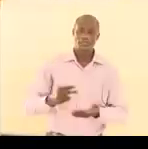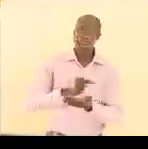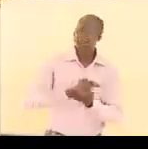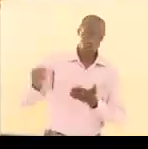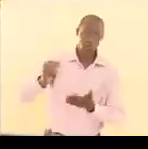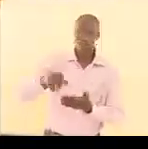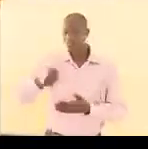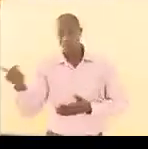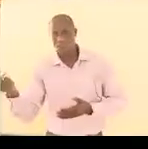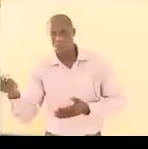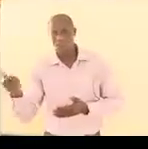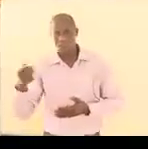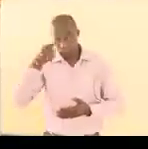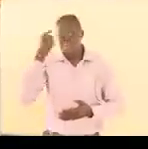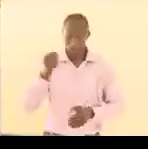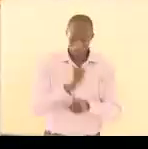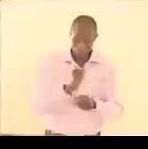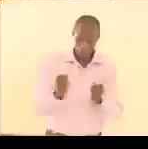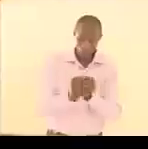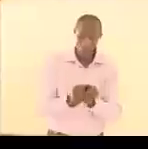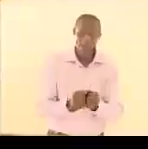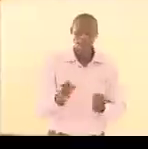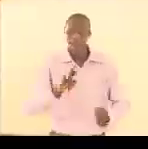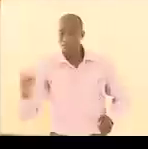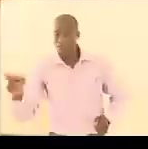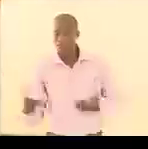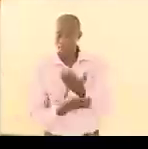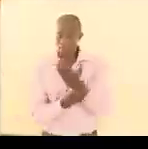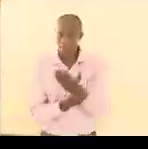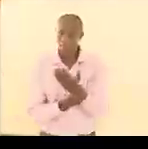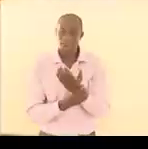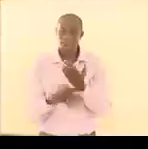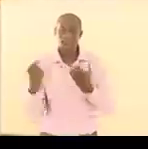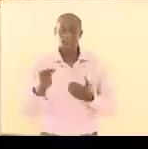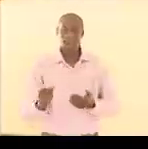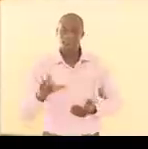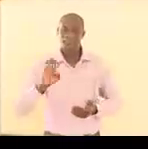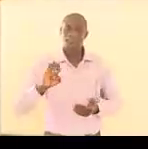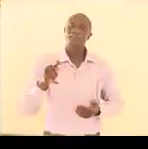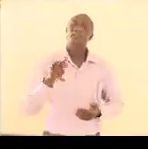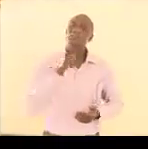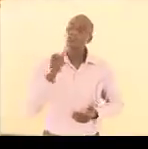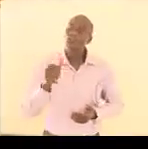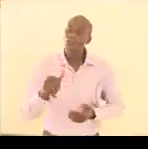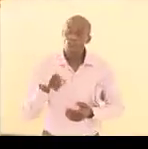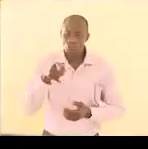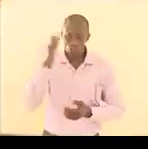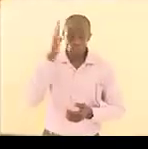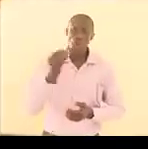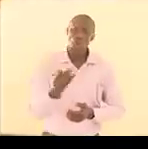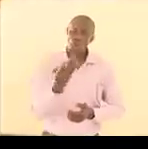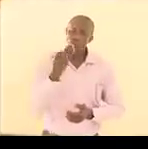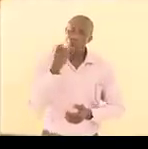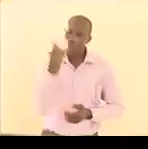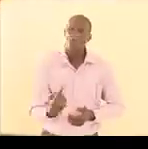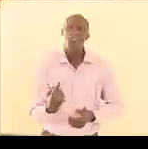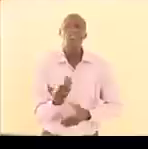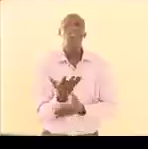I did the work with my right hand. Let the right hand alone feed and be overfed. The leg didn't do anything in this work. Will you do